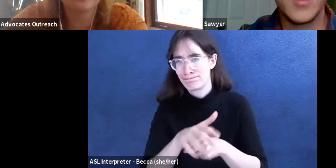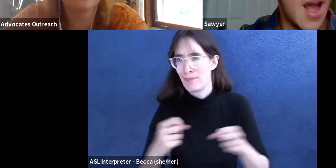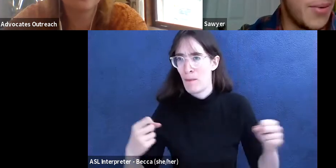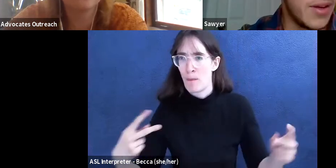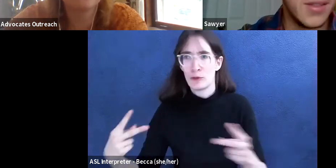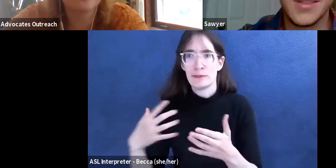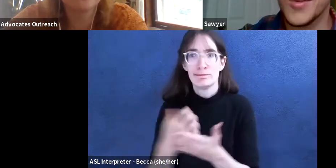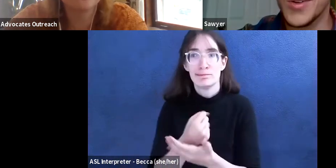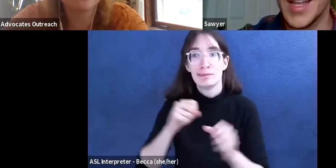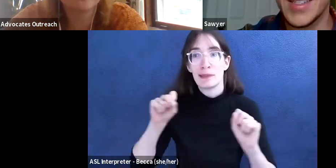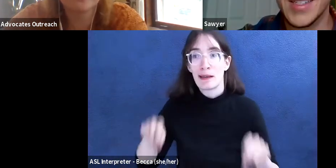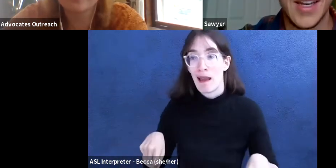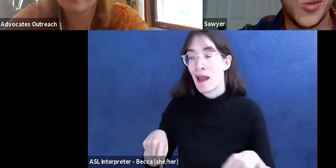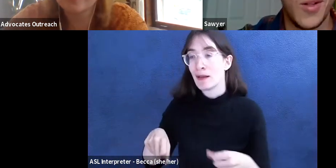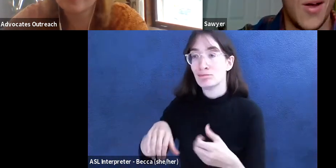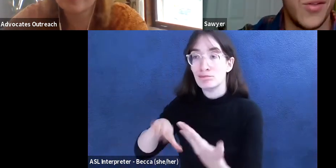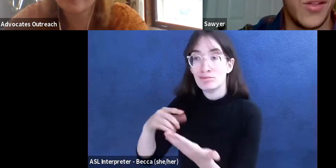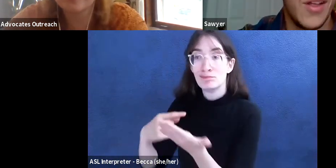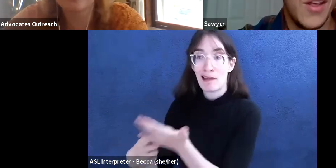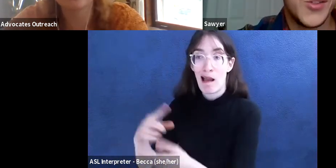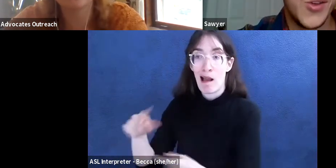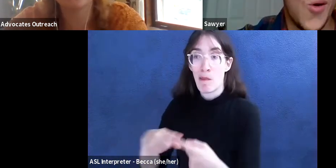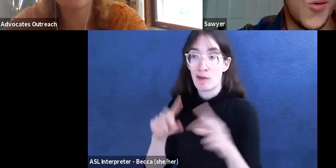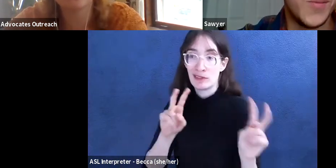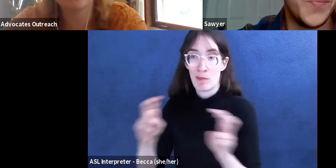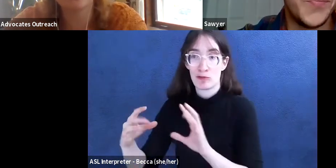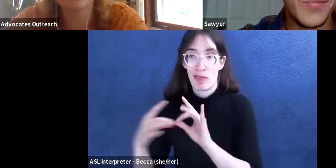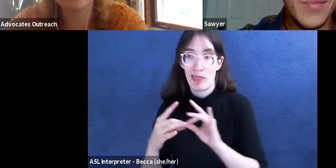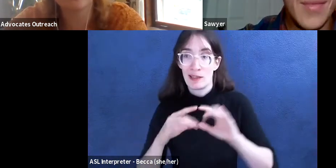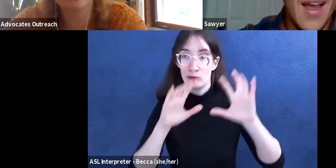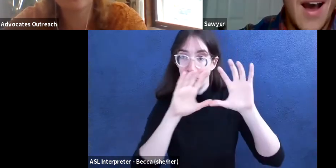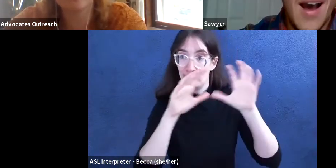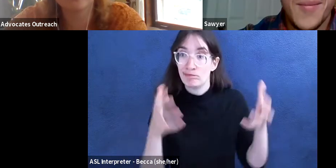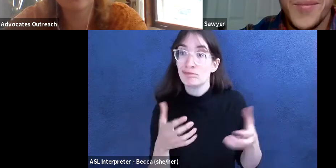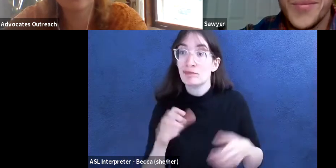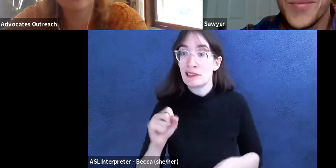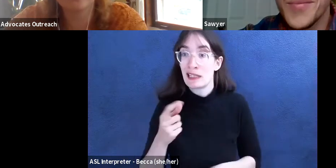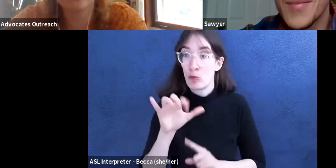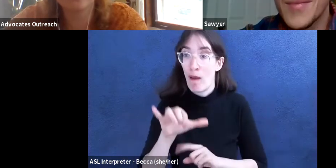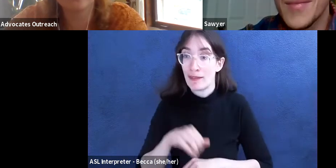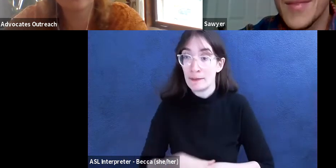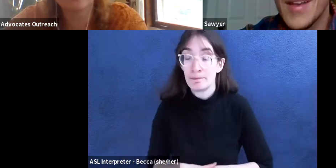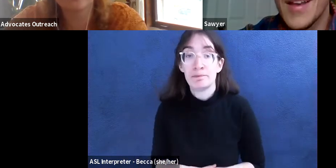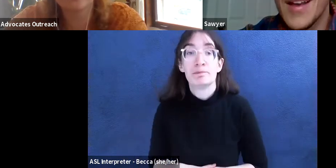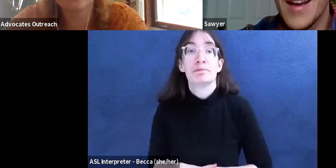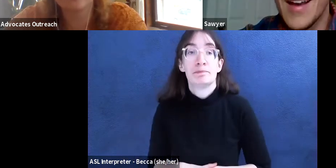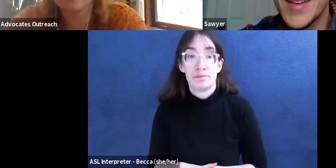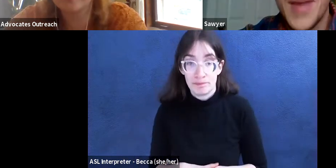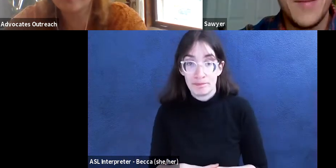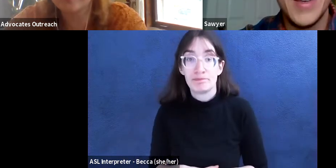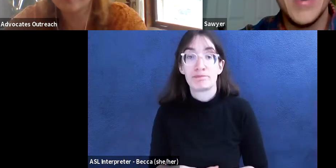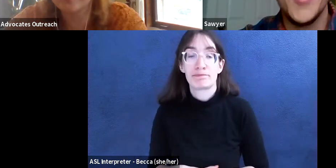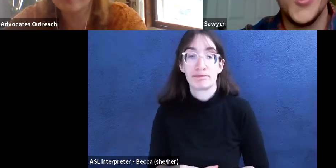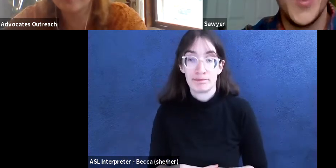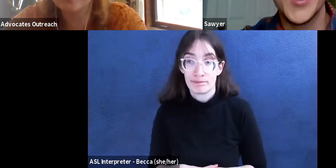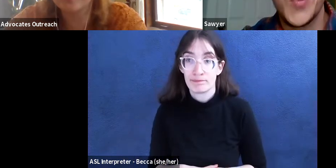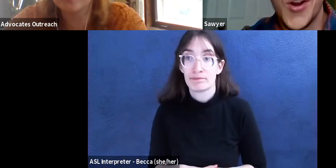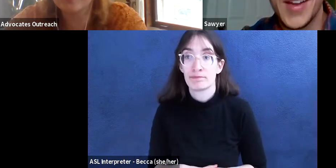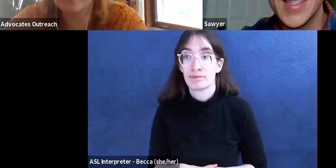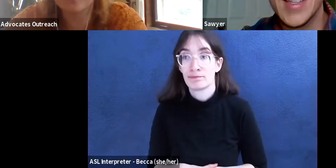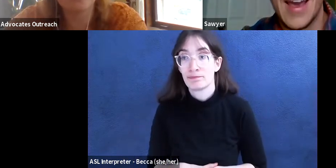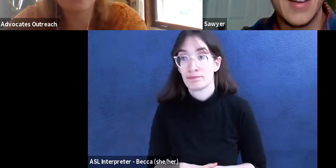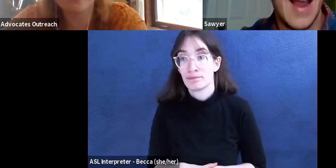like parts of life. So there's lots of really any of the books that I've mentioned and